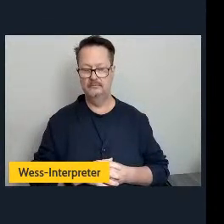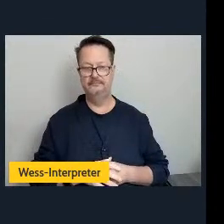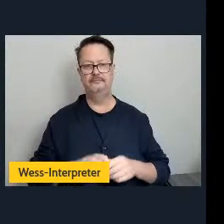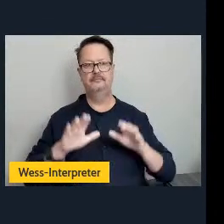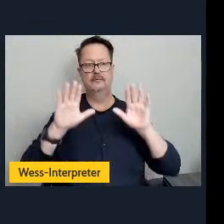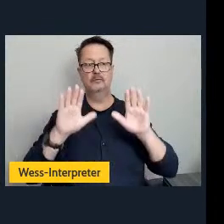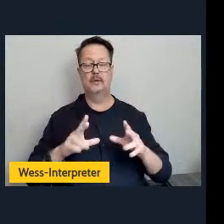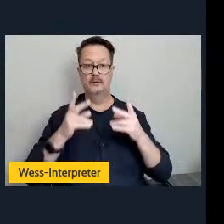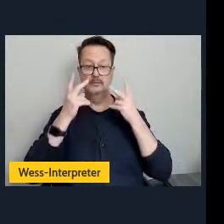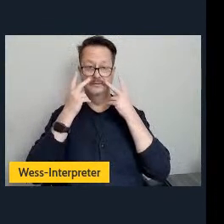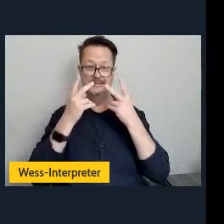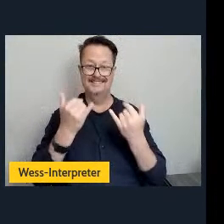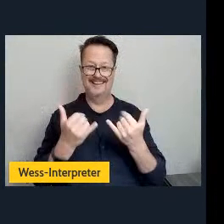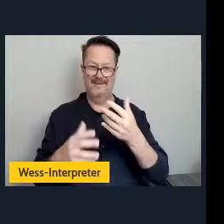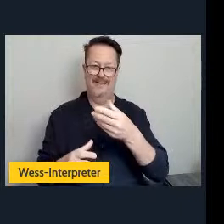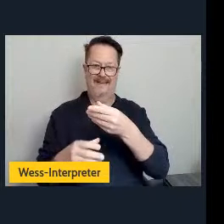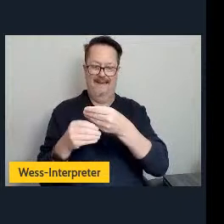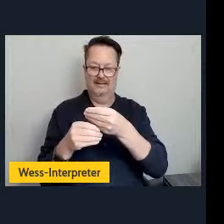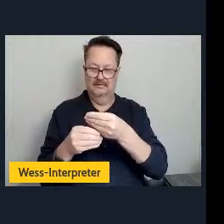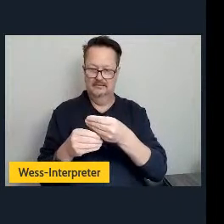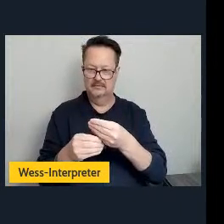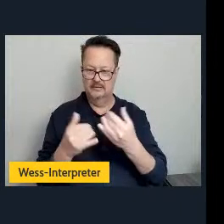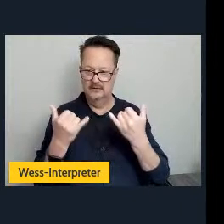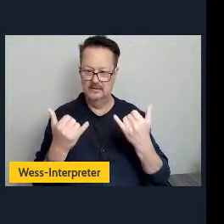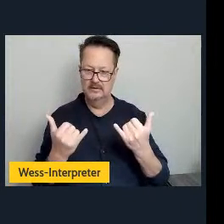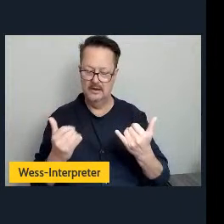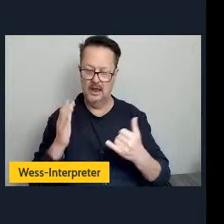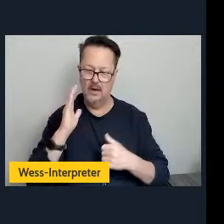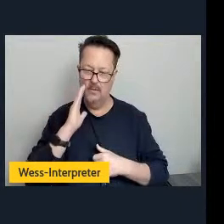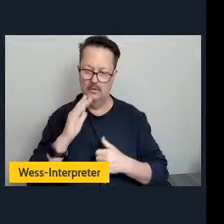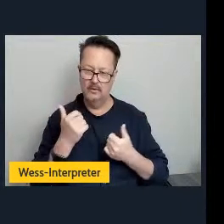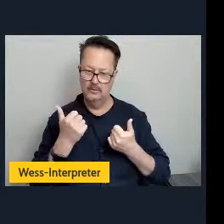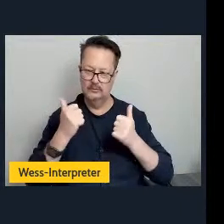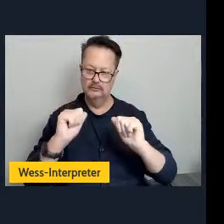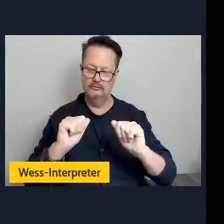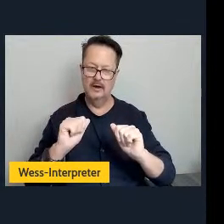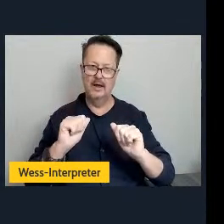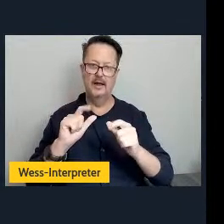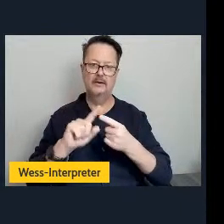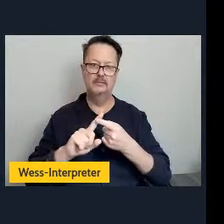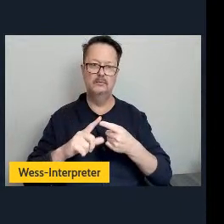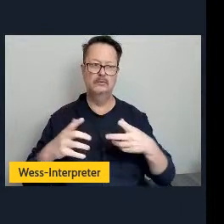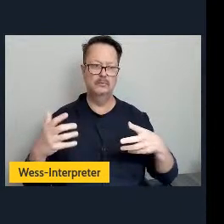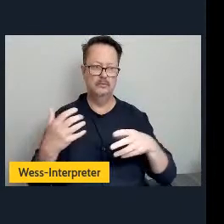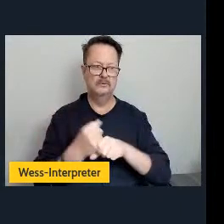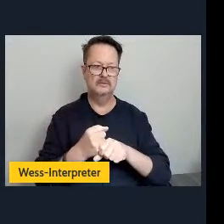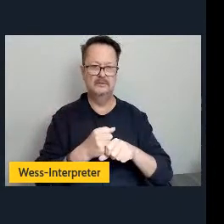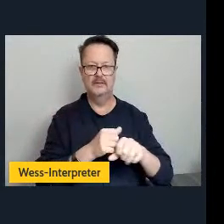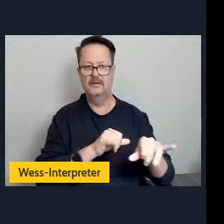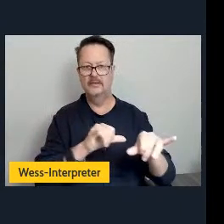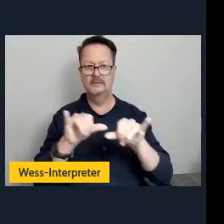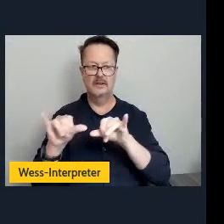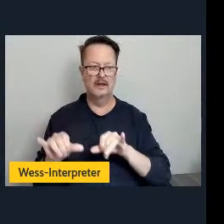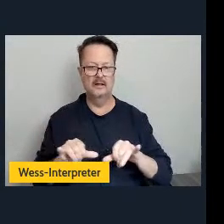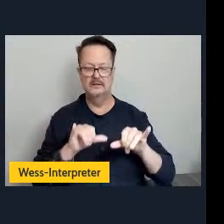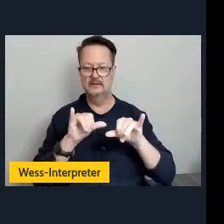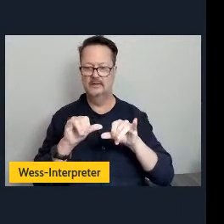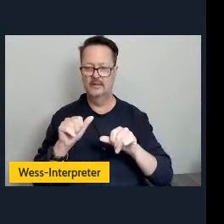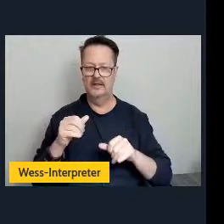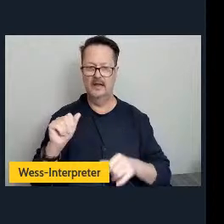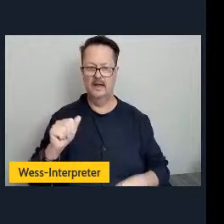Great, so this is added. Now we're going to try and synthesize the application.